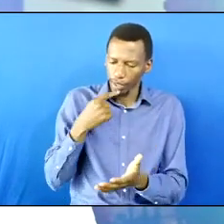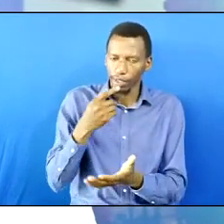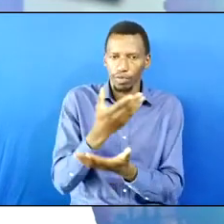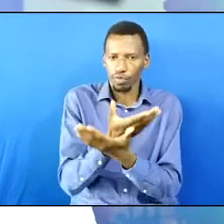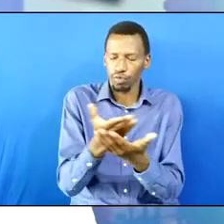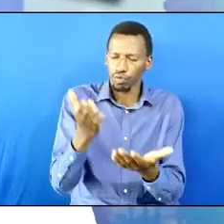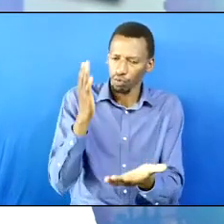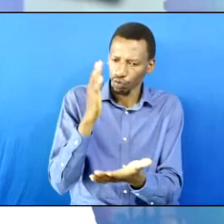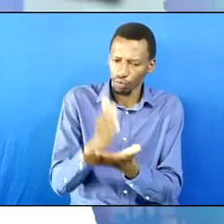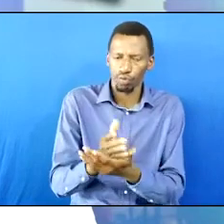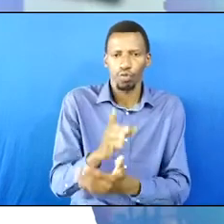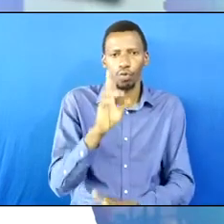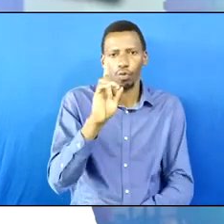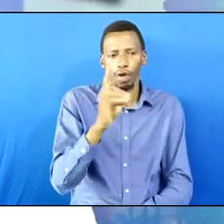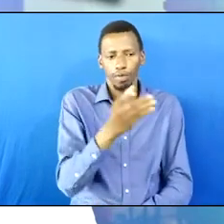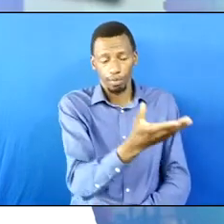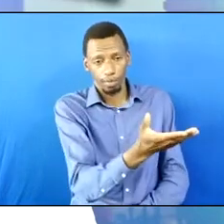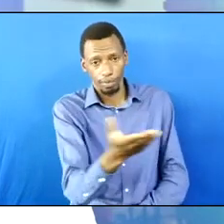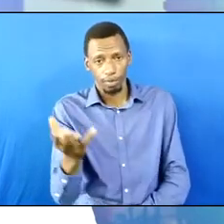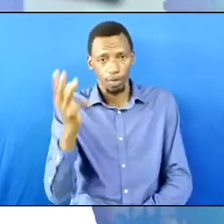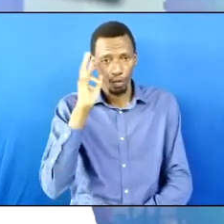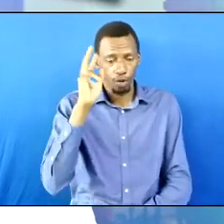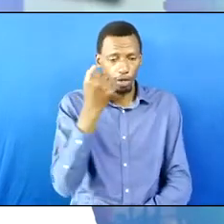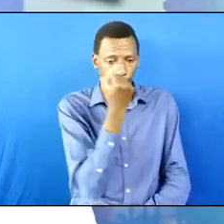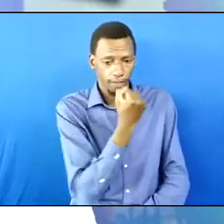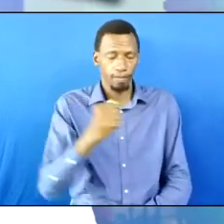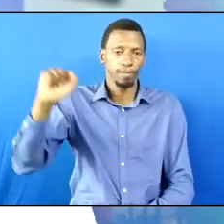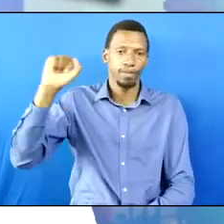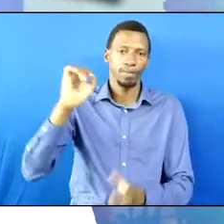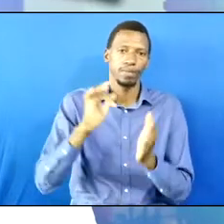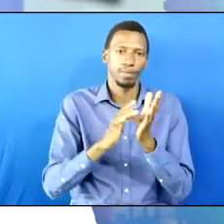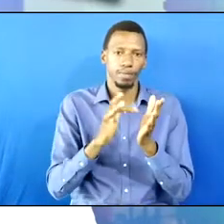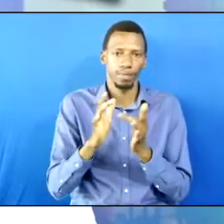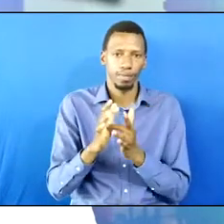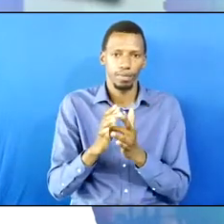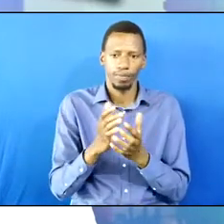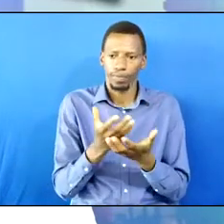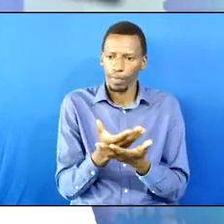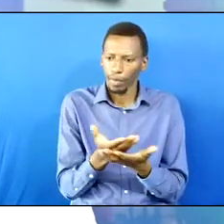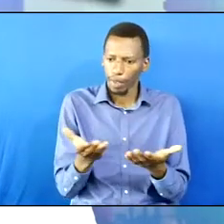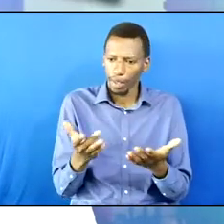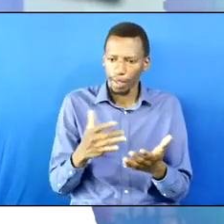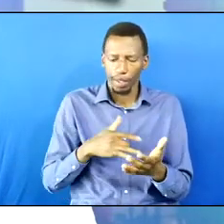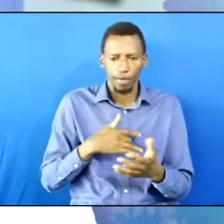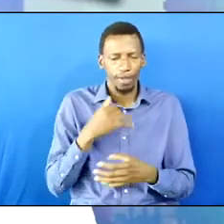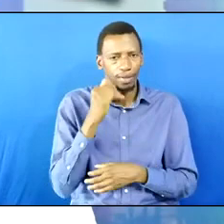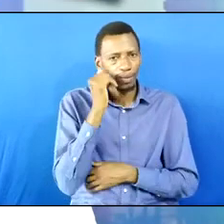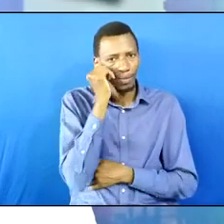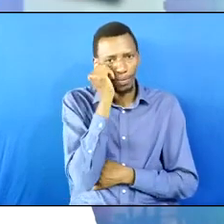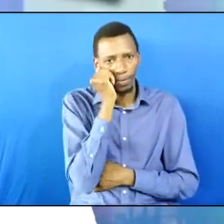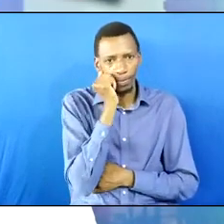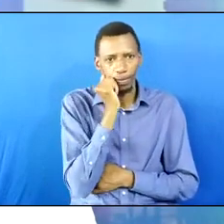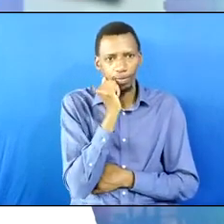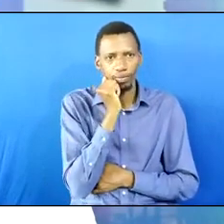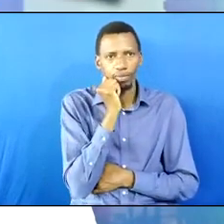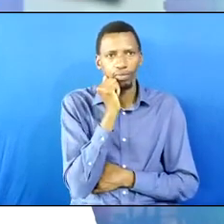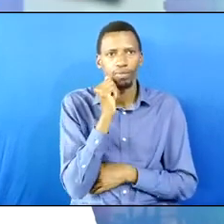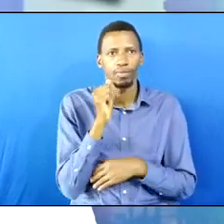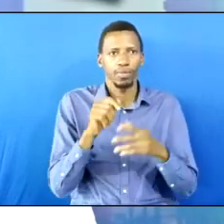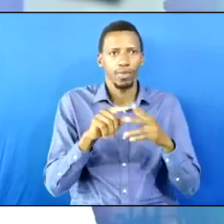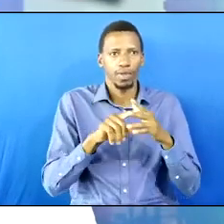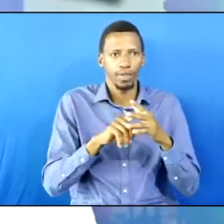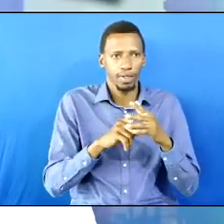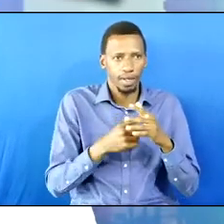one of you shall betray me. And they were exceedingly sorrowful, and